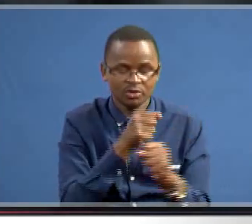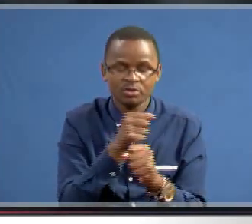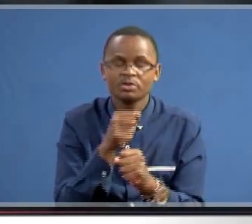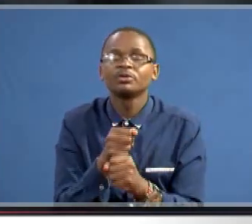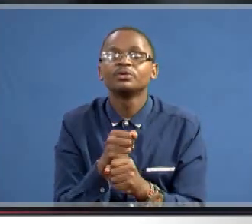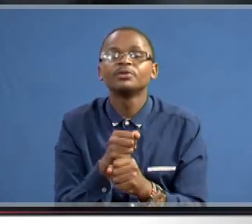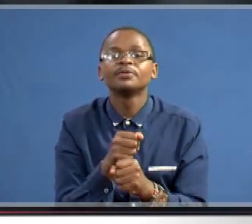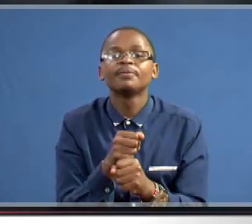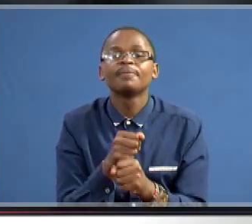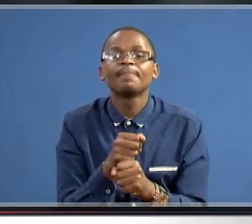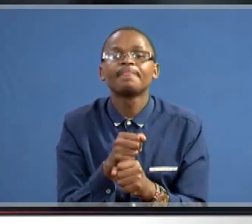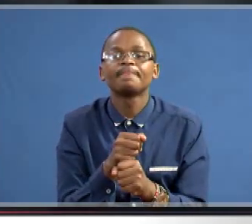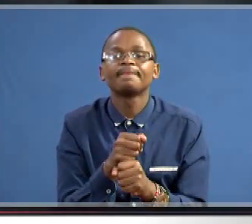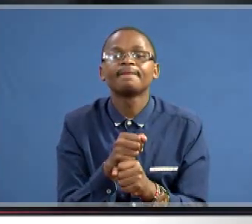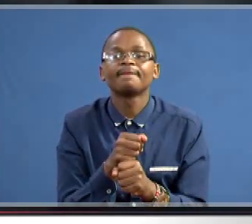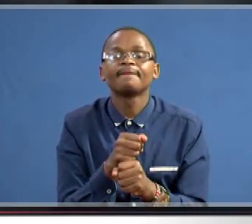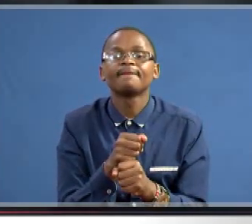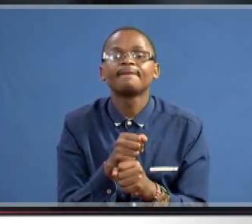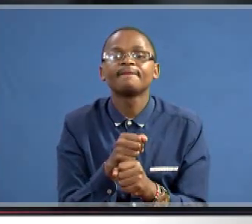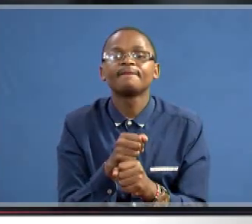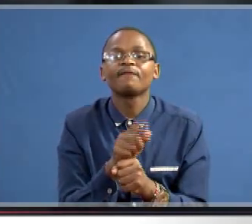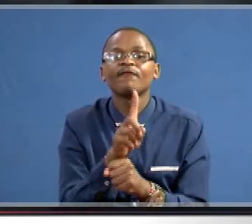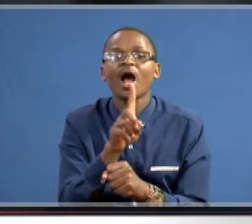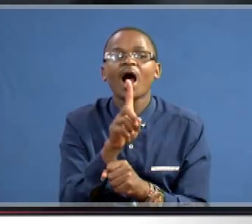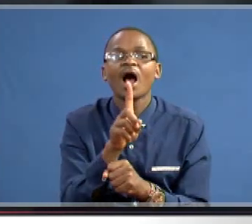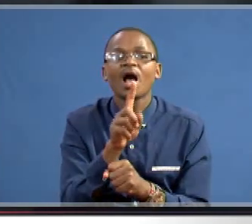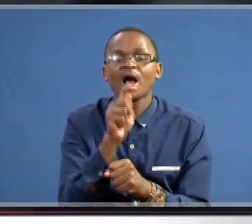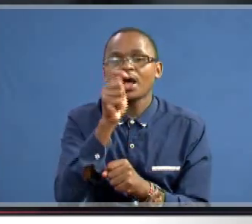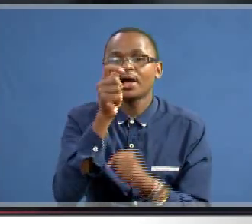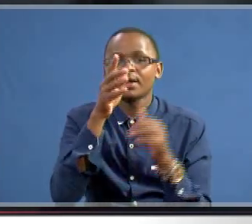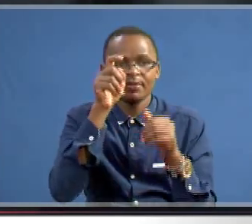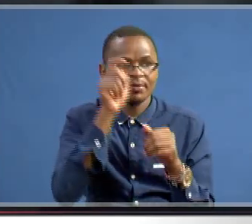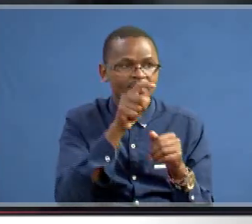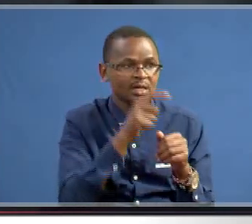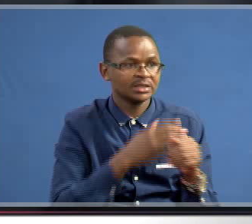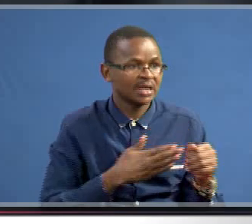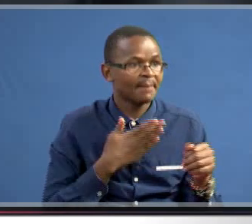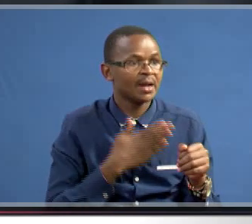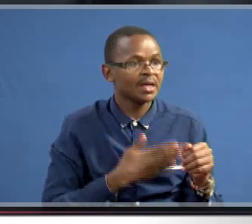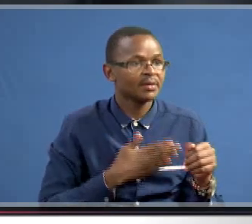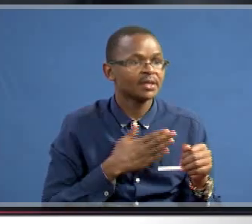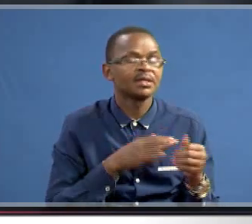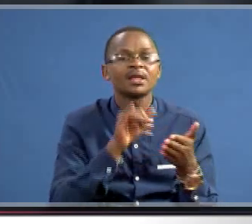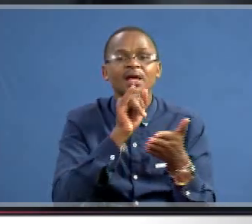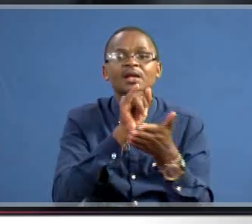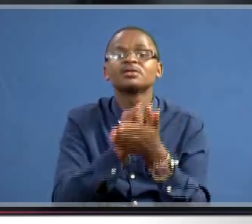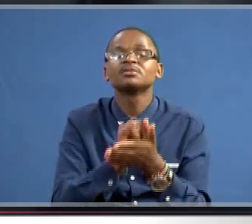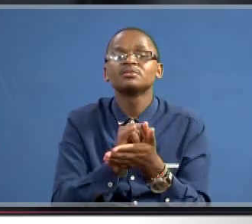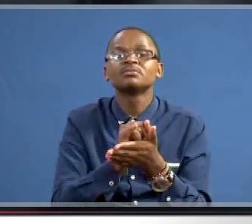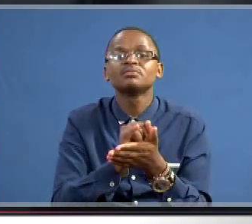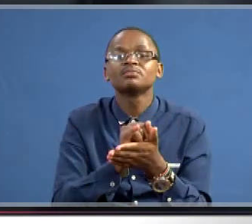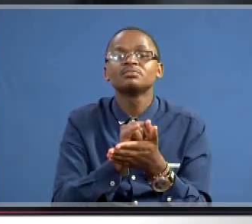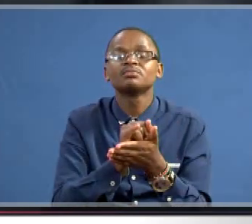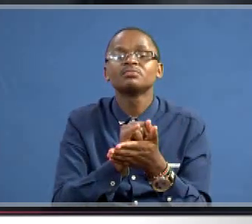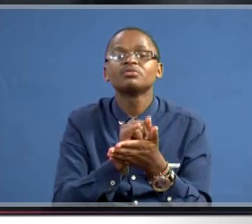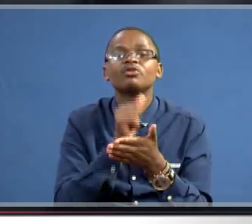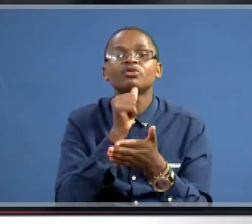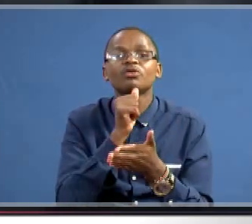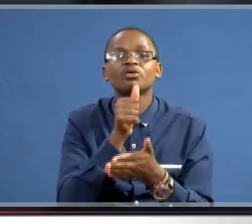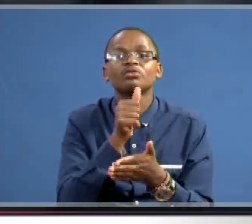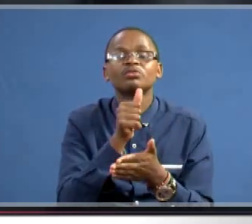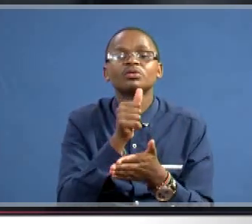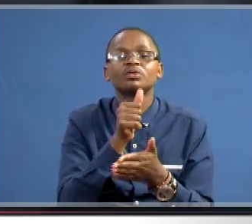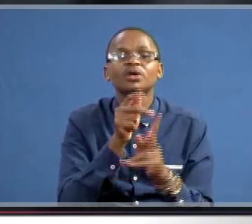a fast as Kenyans we must appreciate but not